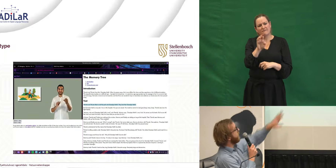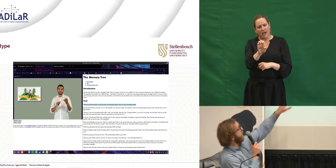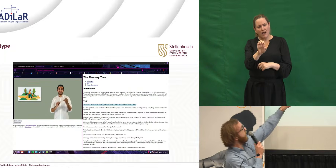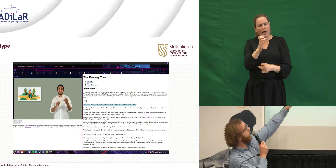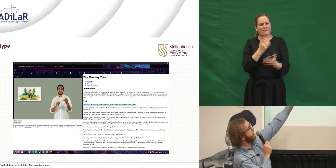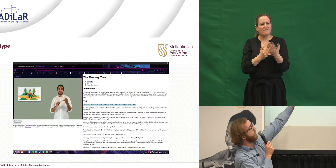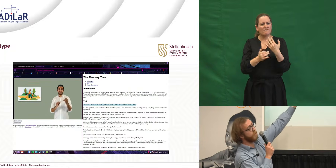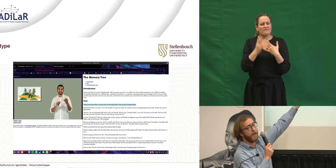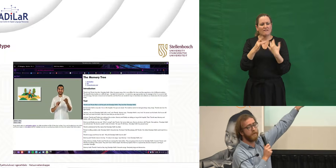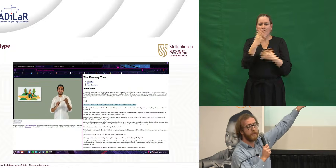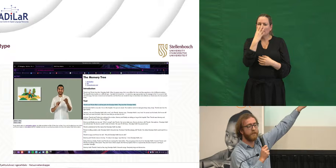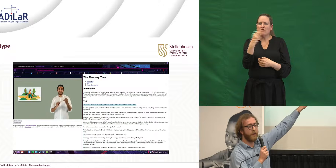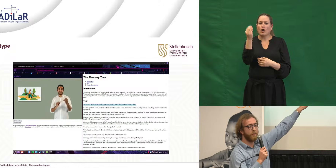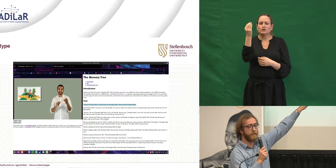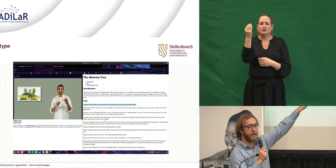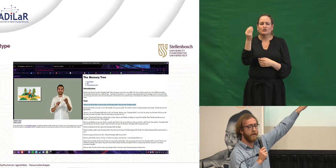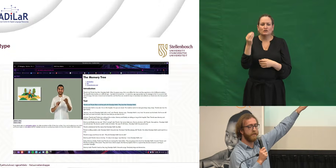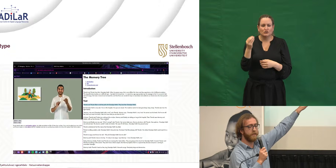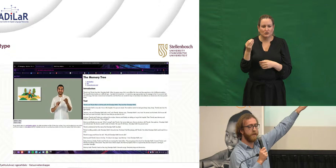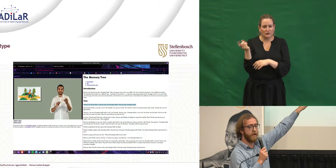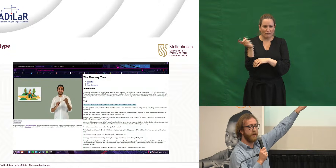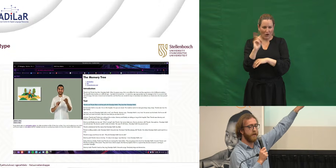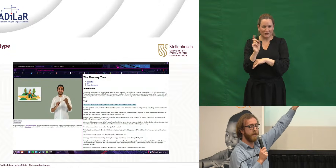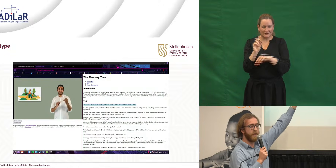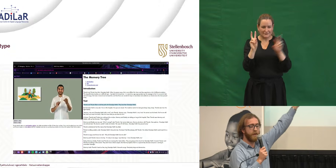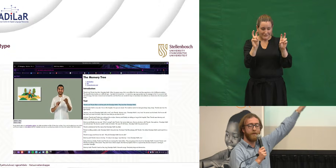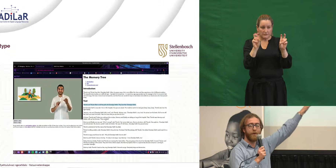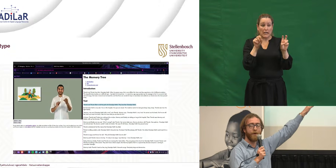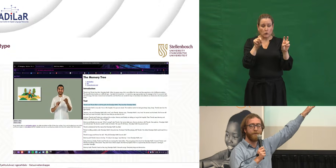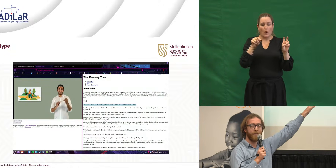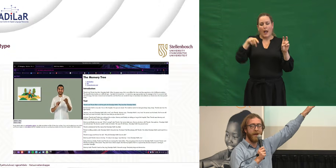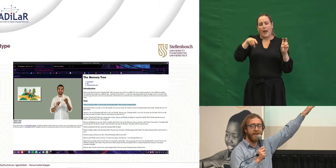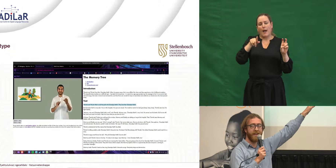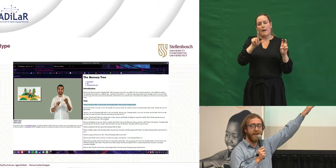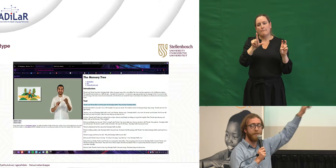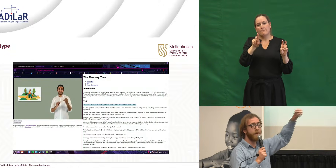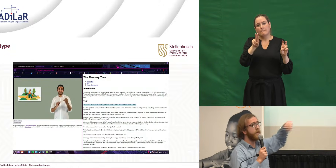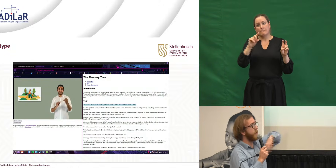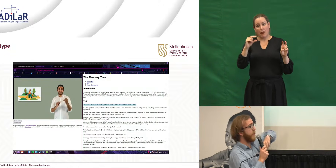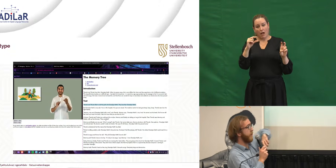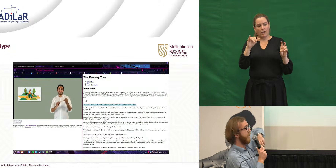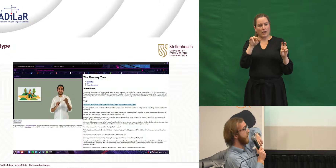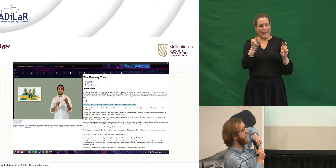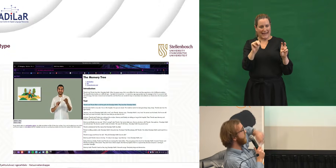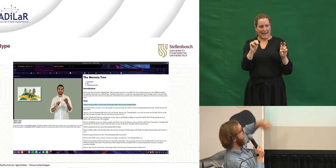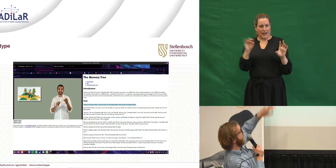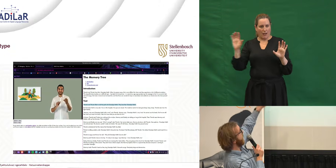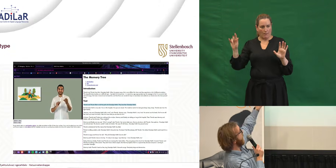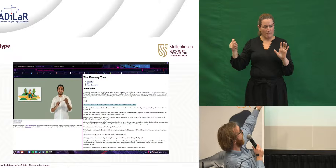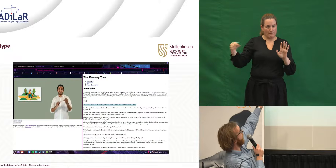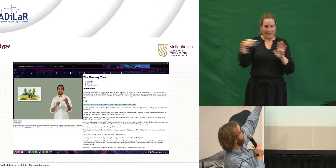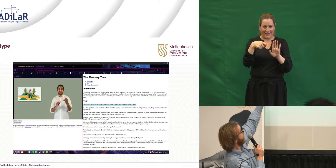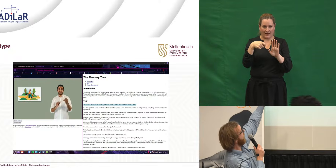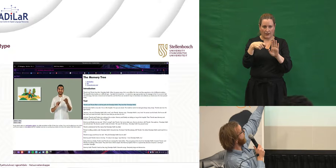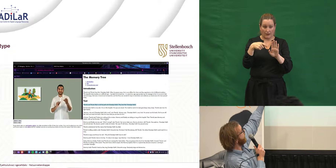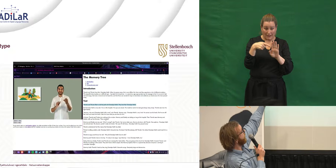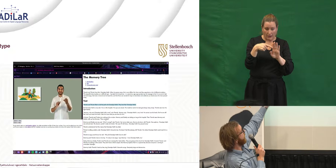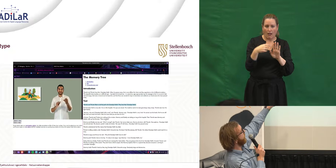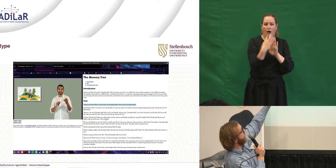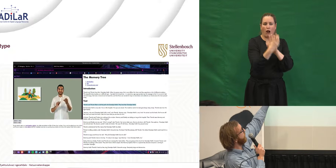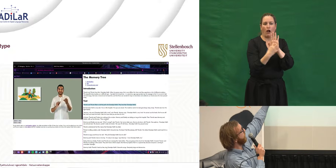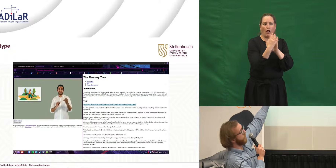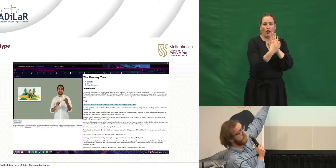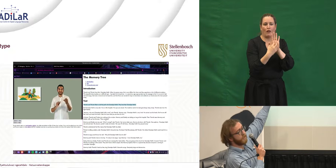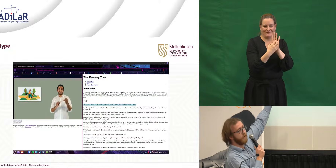And you can see here we have the example text we got from HandLab in English, and then next to